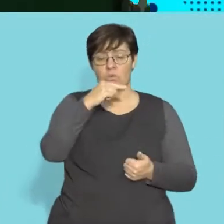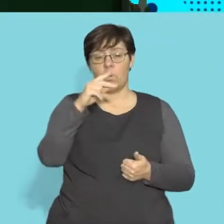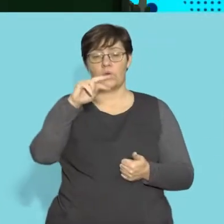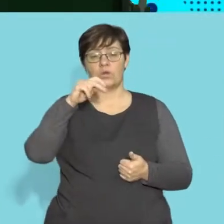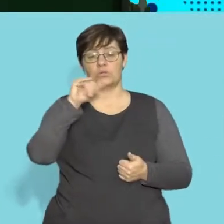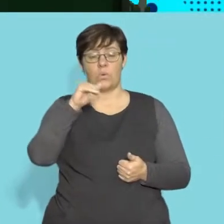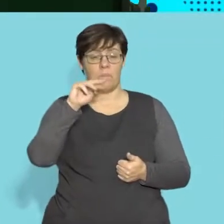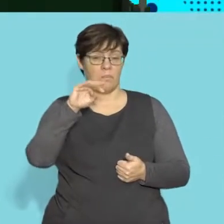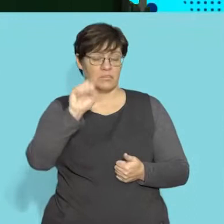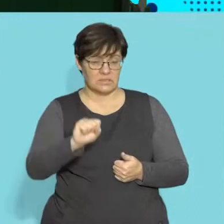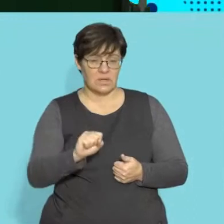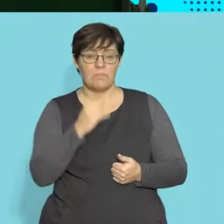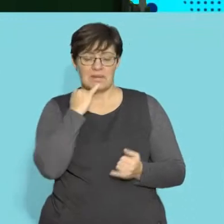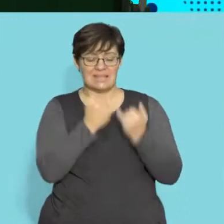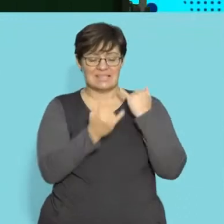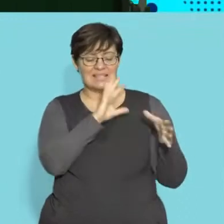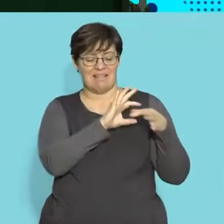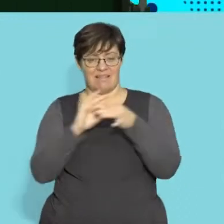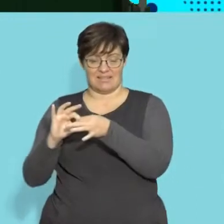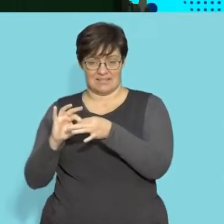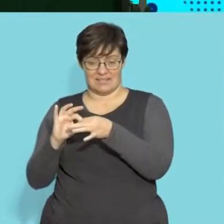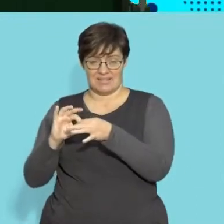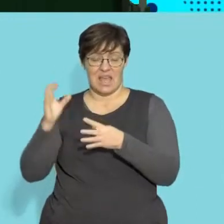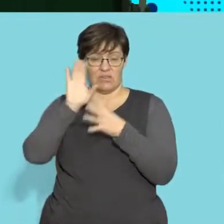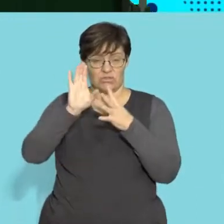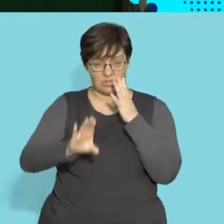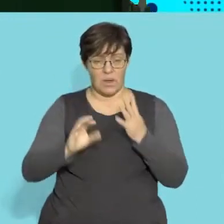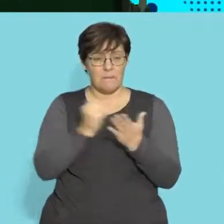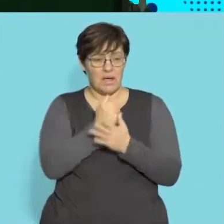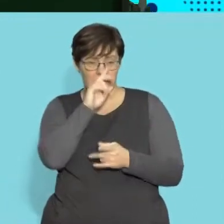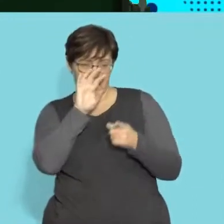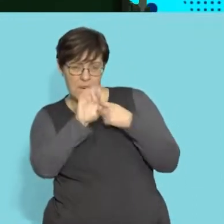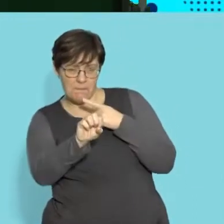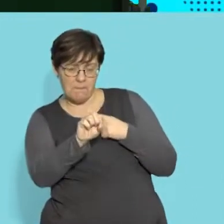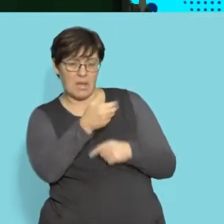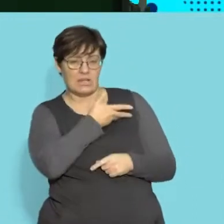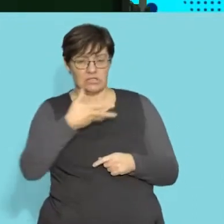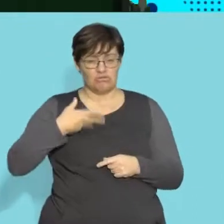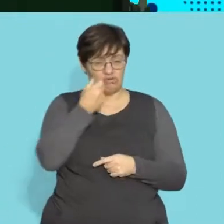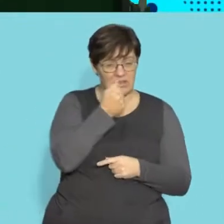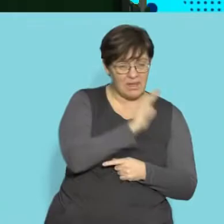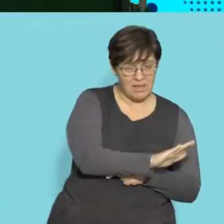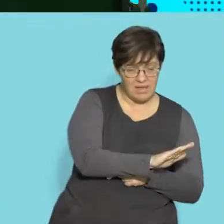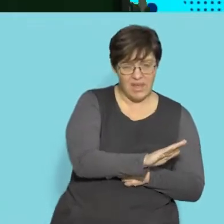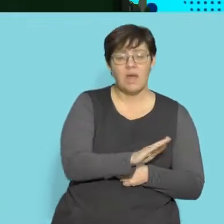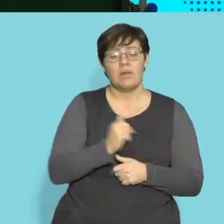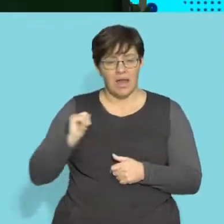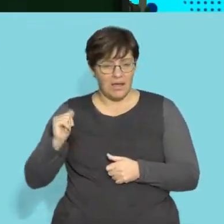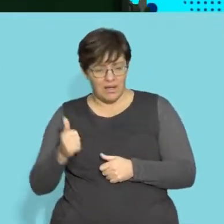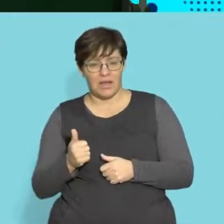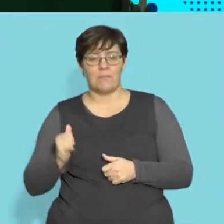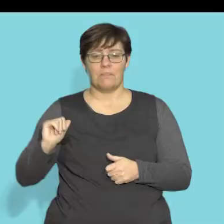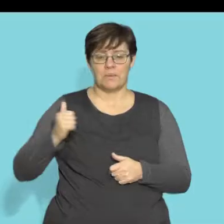refer to as the inheritance of sex-linked characteristics. So we've got to know how to determine gender, which is in the inheritance of sex,